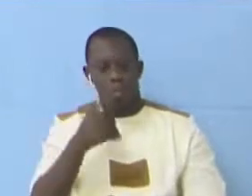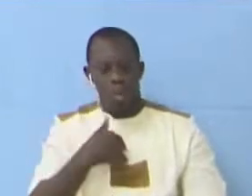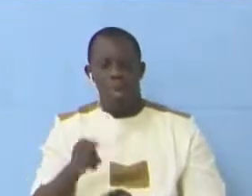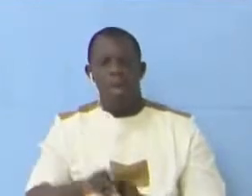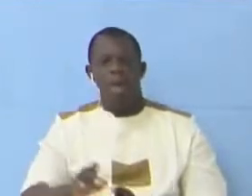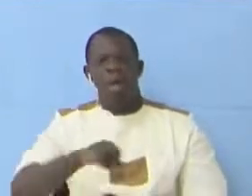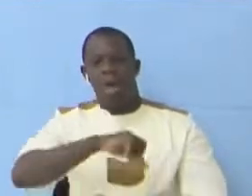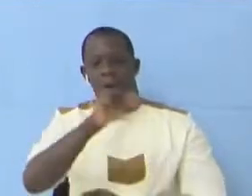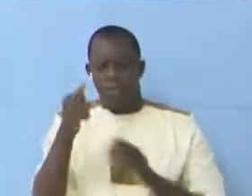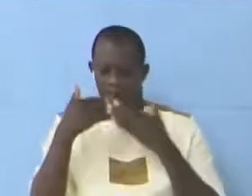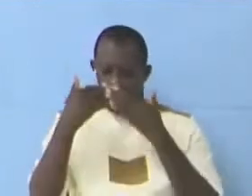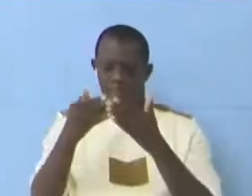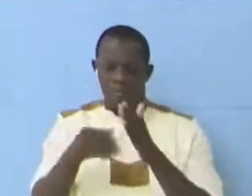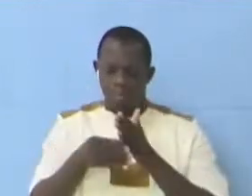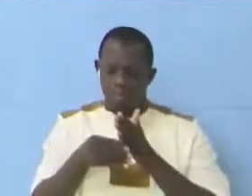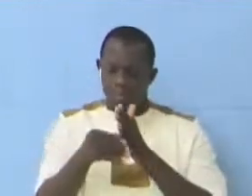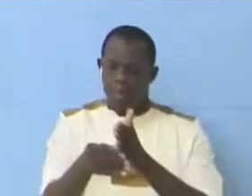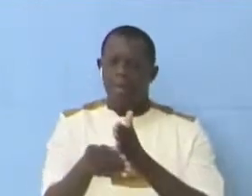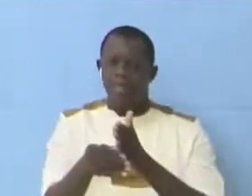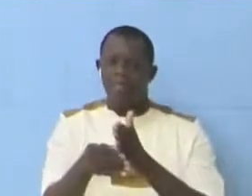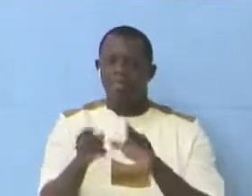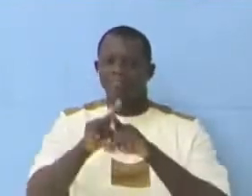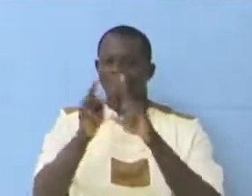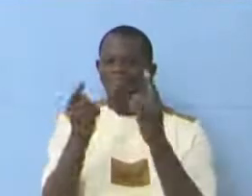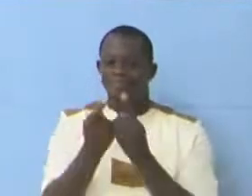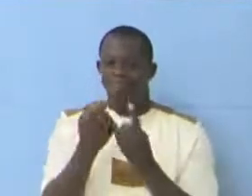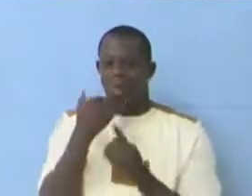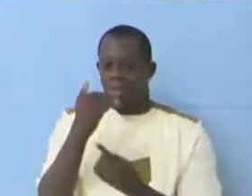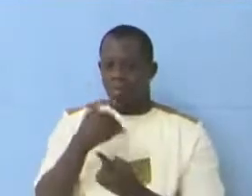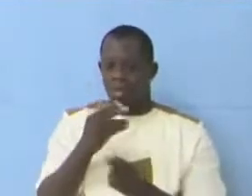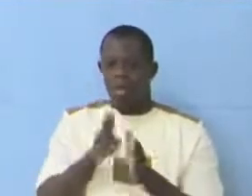and told me the DG asked me to report to the office.